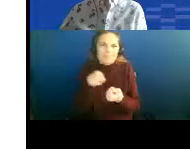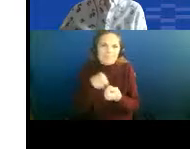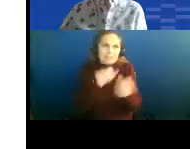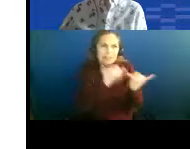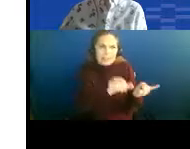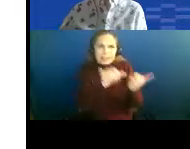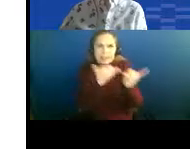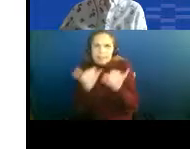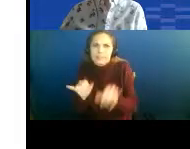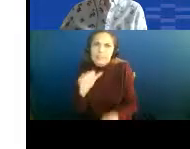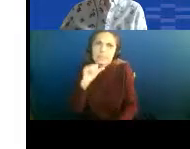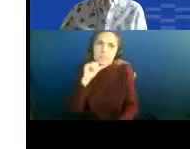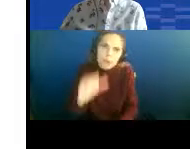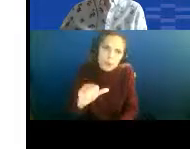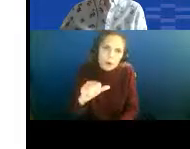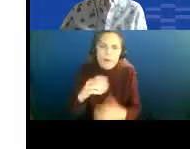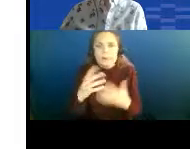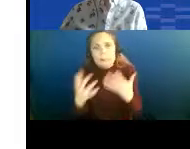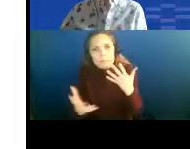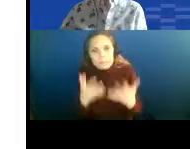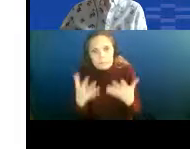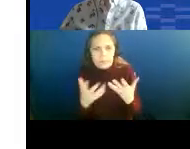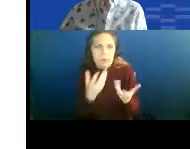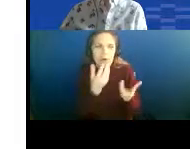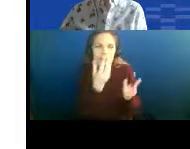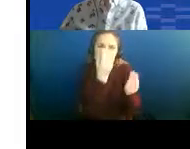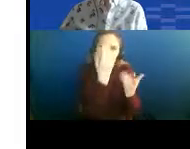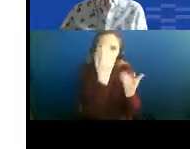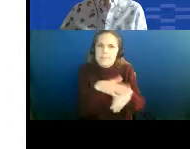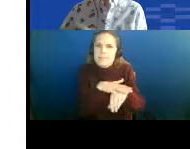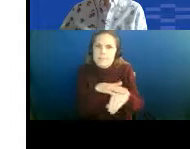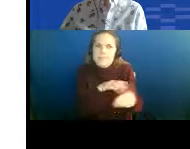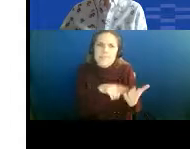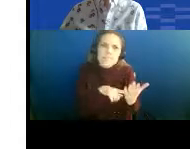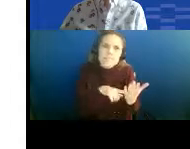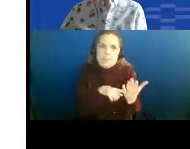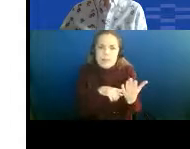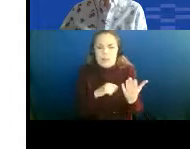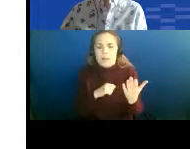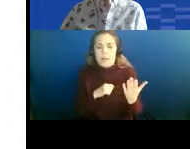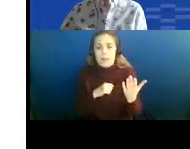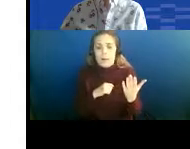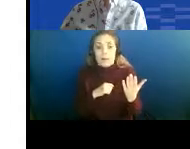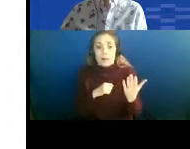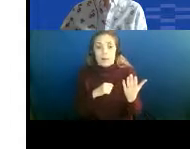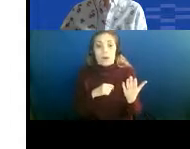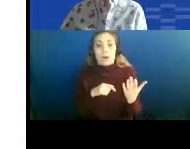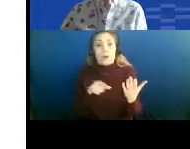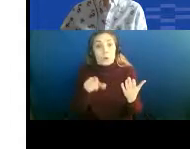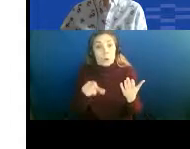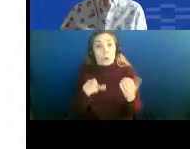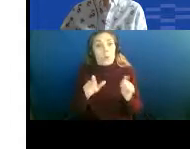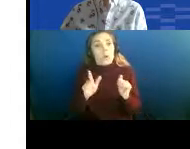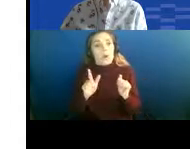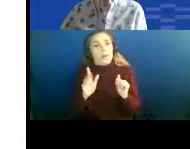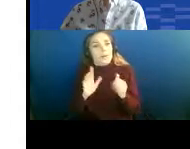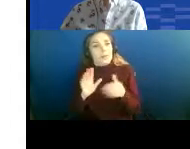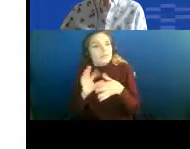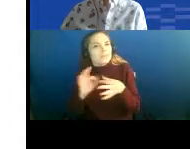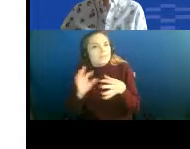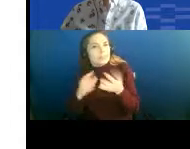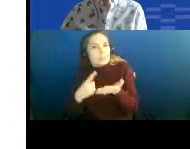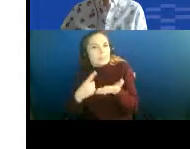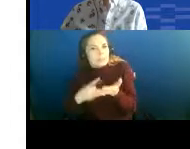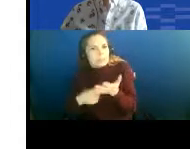in what we call Canada. And so kind of giving these previous discussions of the intersections of dementia